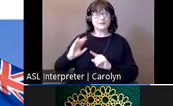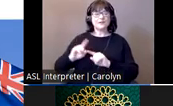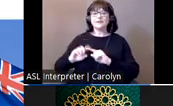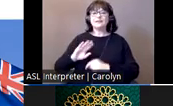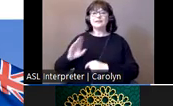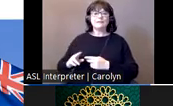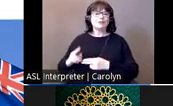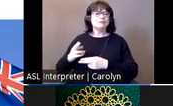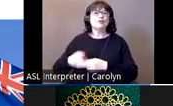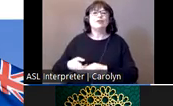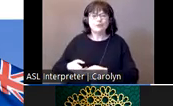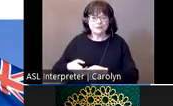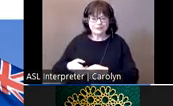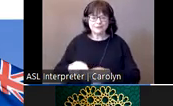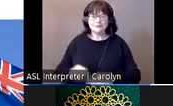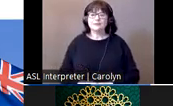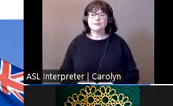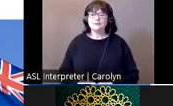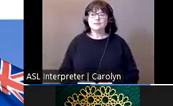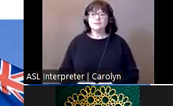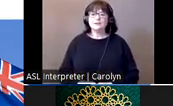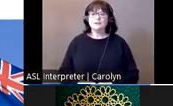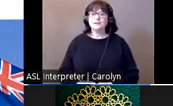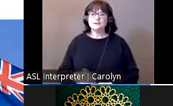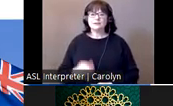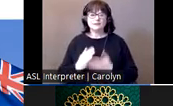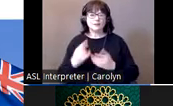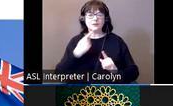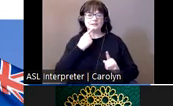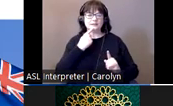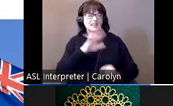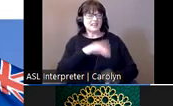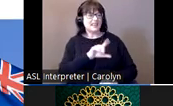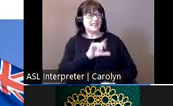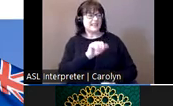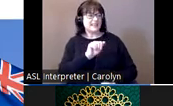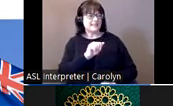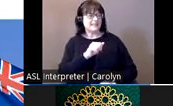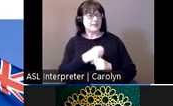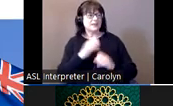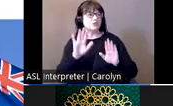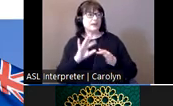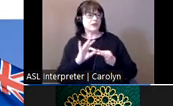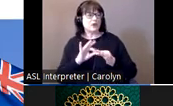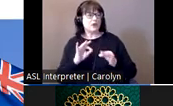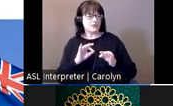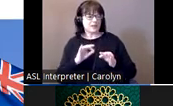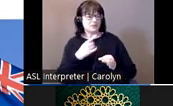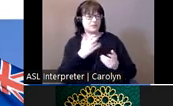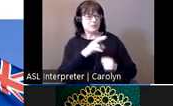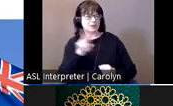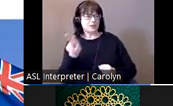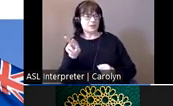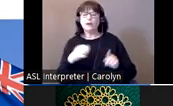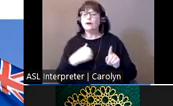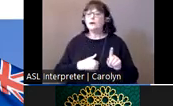Lisa made a great comment that you might want to see, Barb. Okay, thanks. I'll have a look there. I just have to scroll. I lost my spot in the chat. I